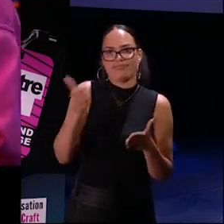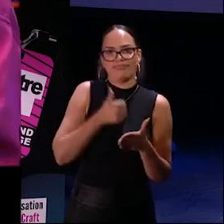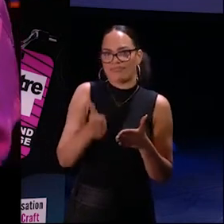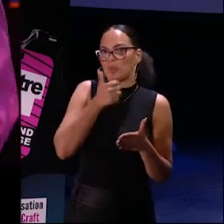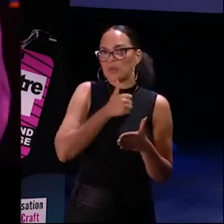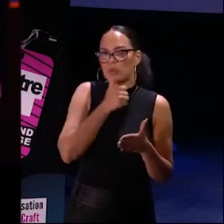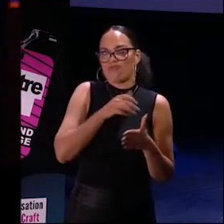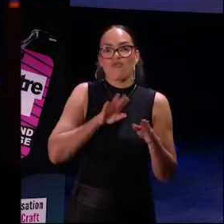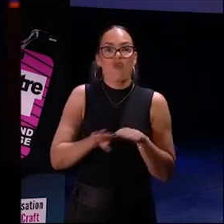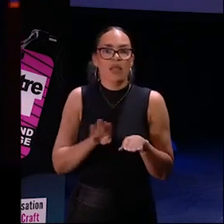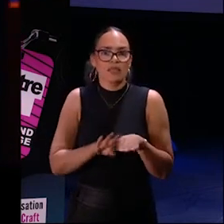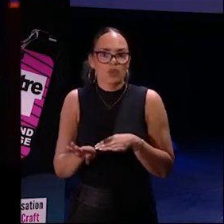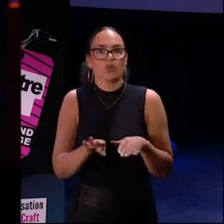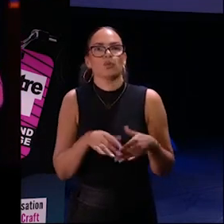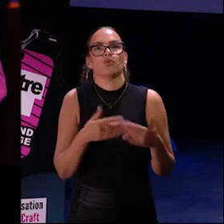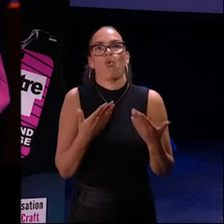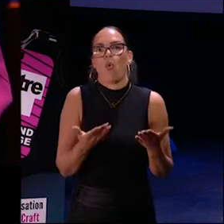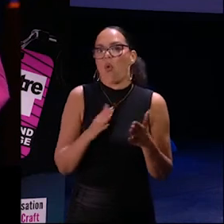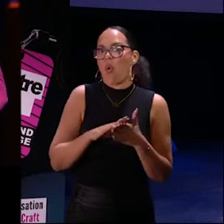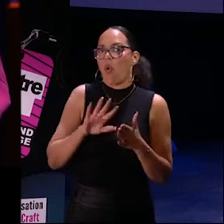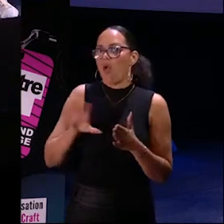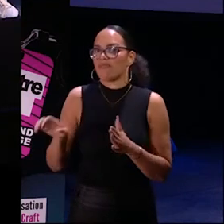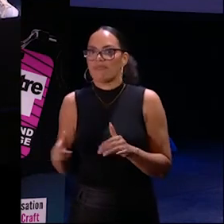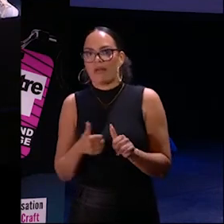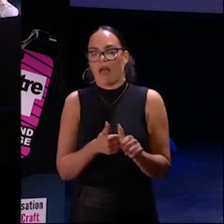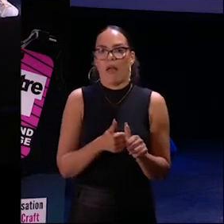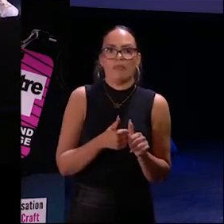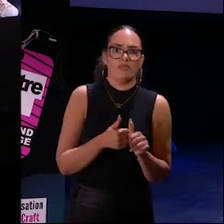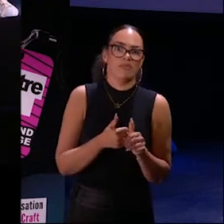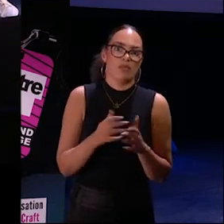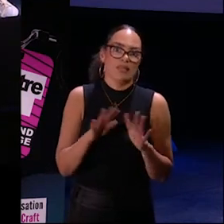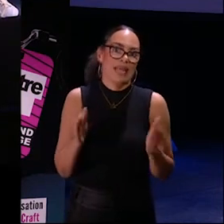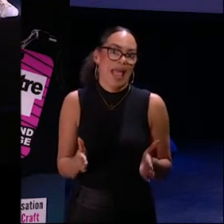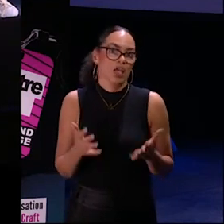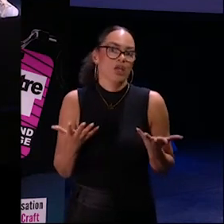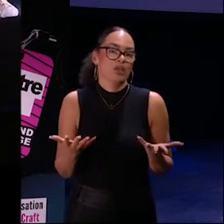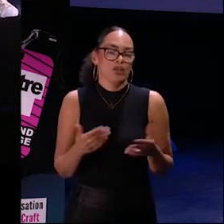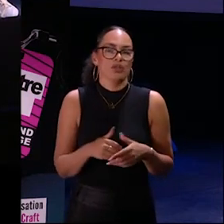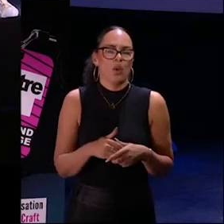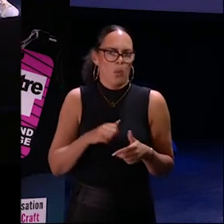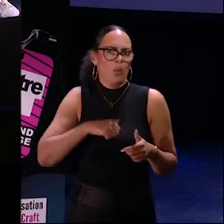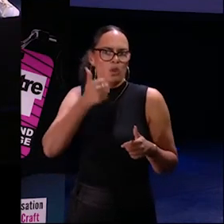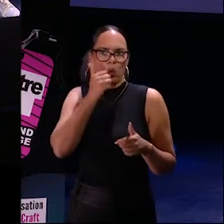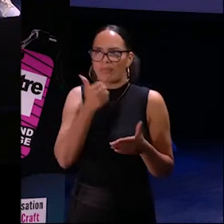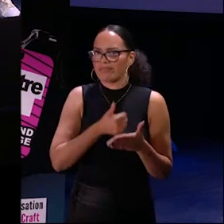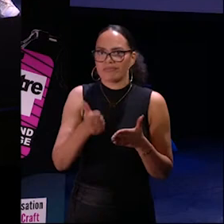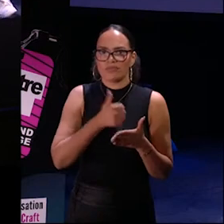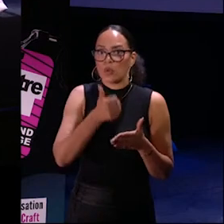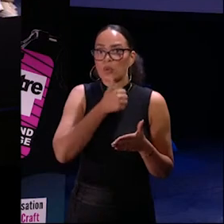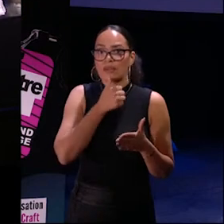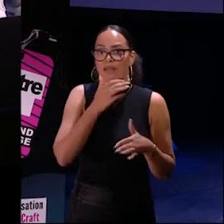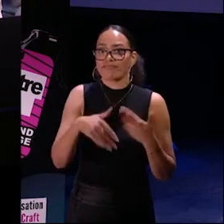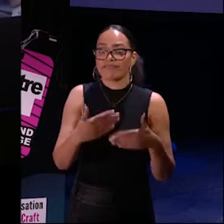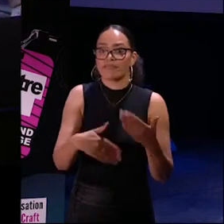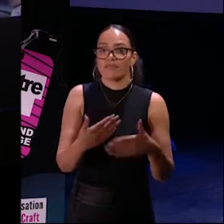rehearsals or, you know, for fallback on the back of the stage or all sorts of things. And the fact that we knew we could keep using it for a long time means